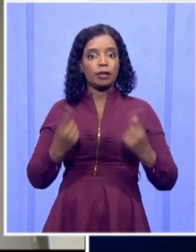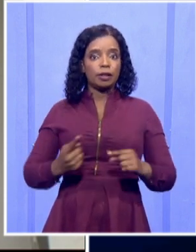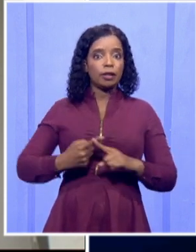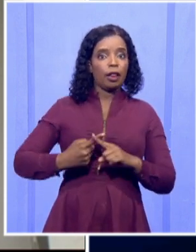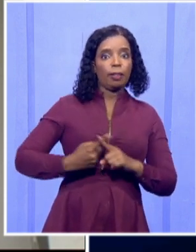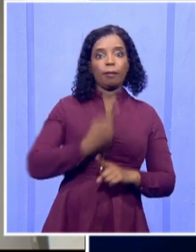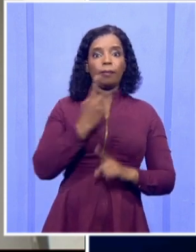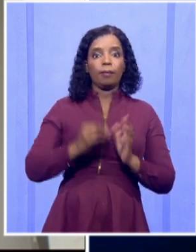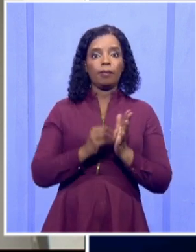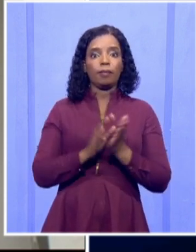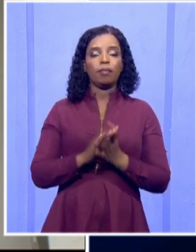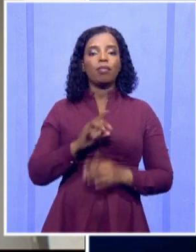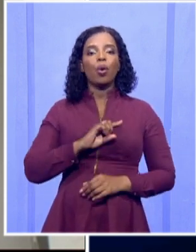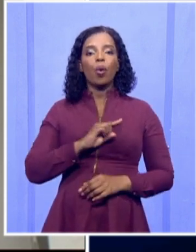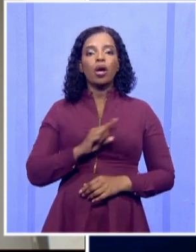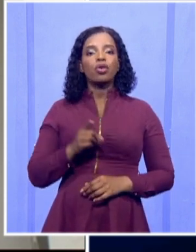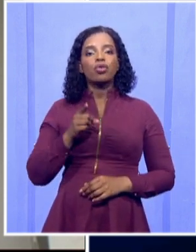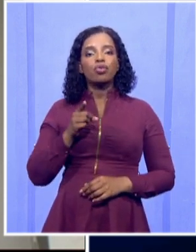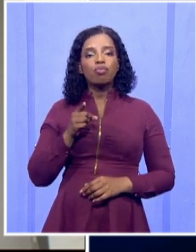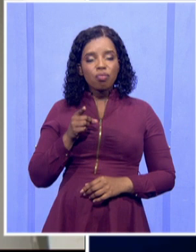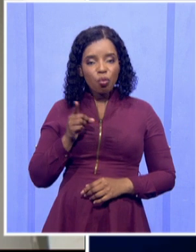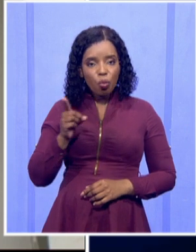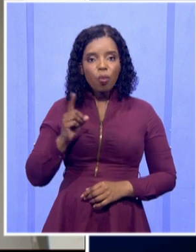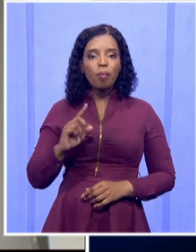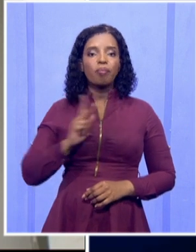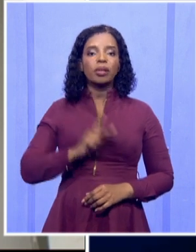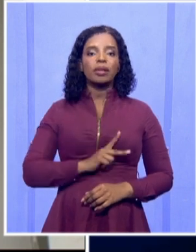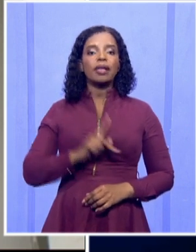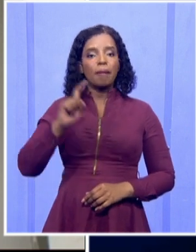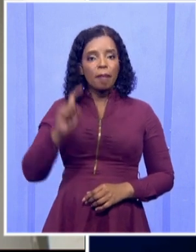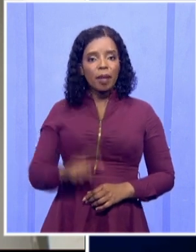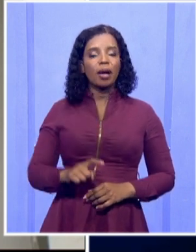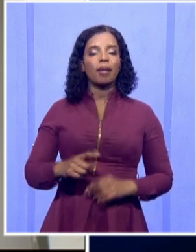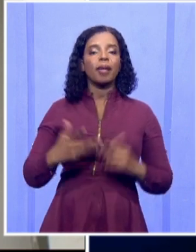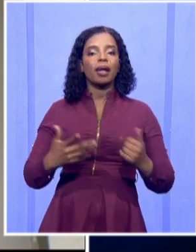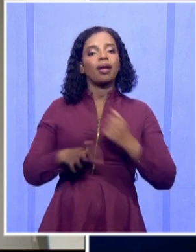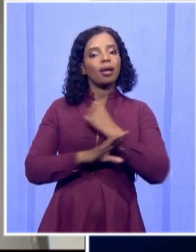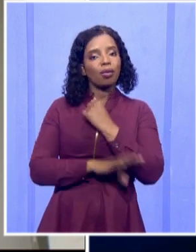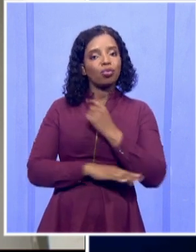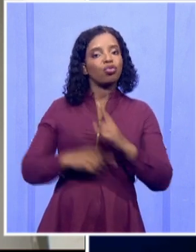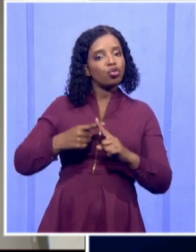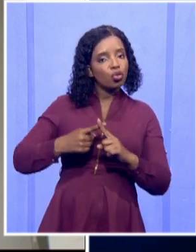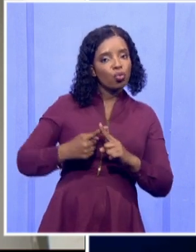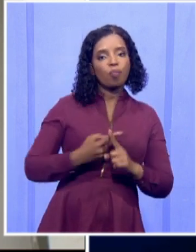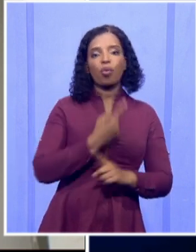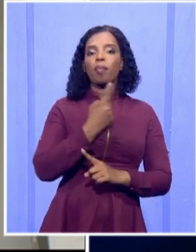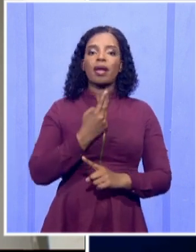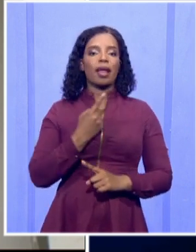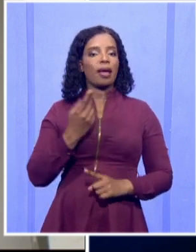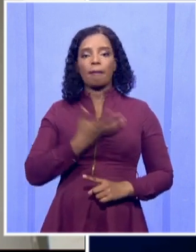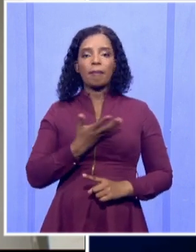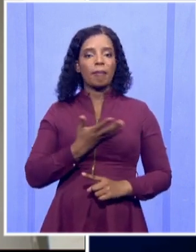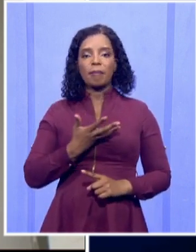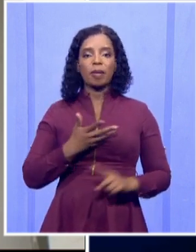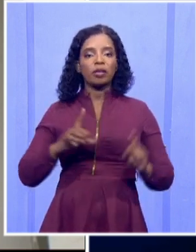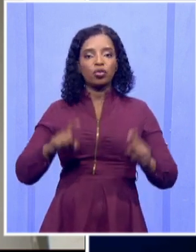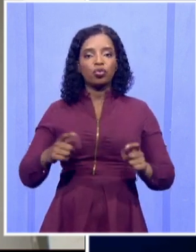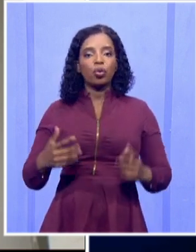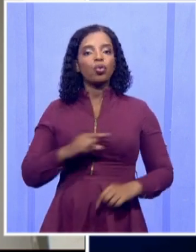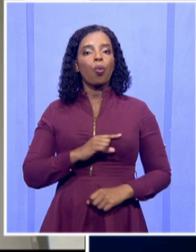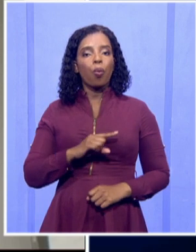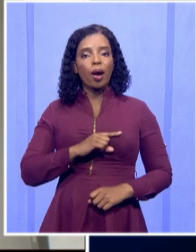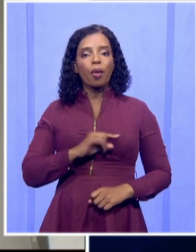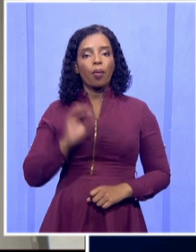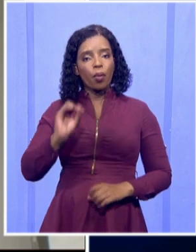to be in bad faith in seriously violating the Constitution or the law, insofar as the way the rule is formulated in its